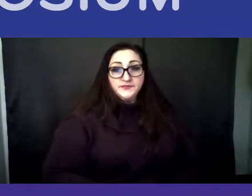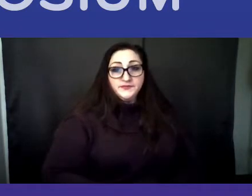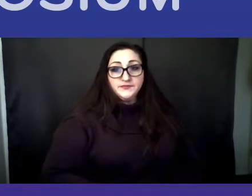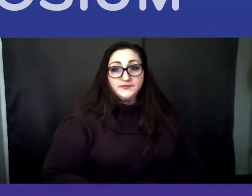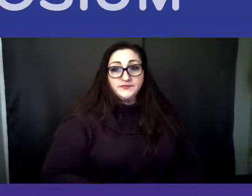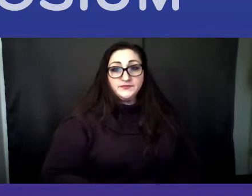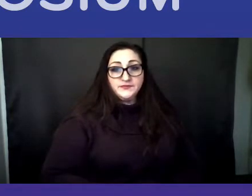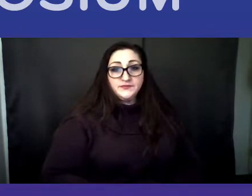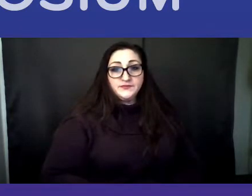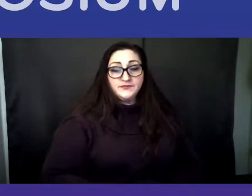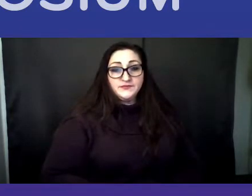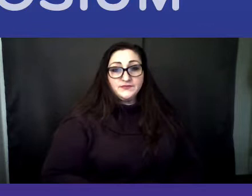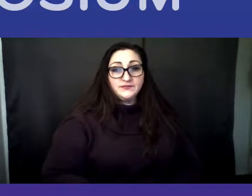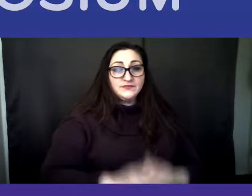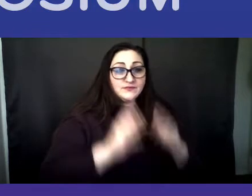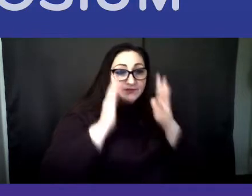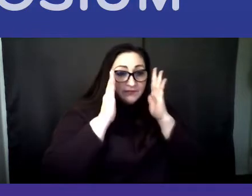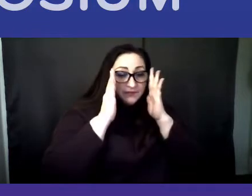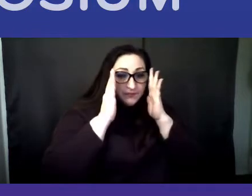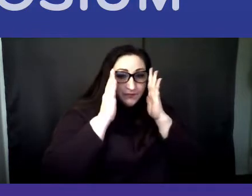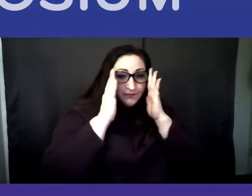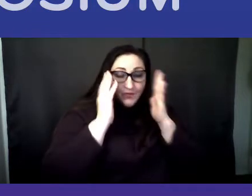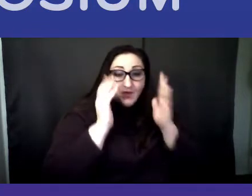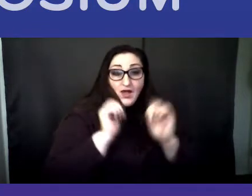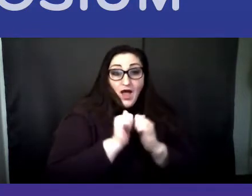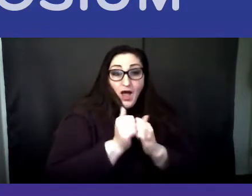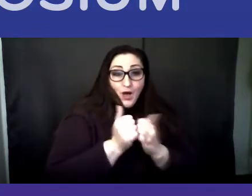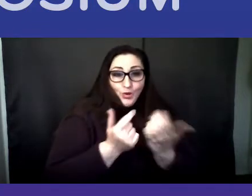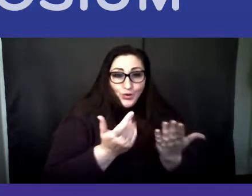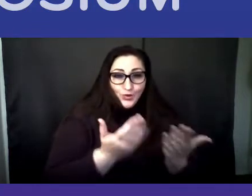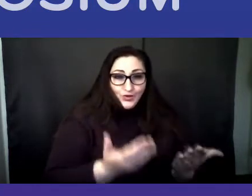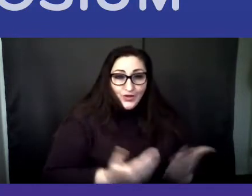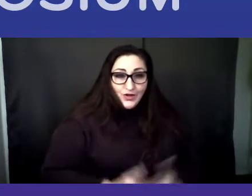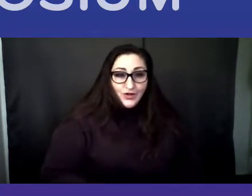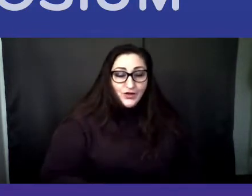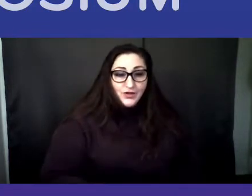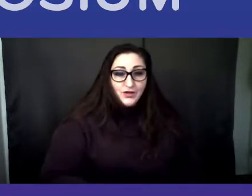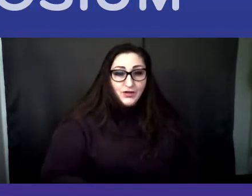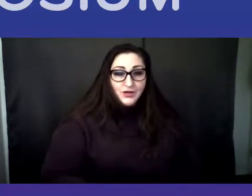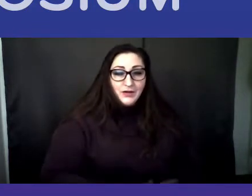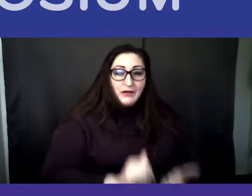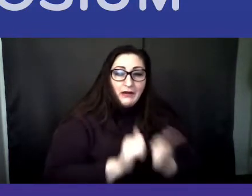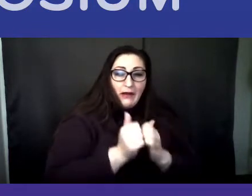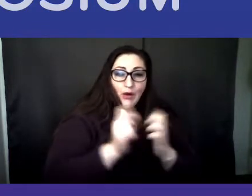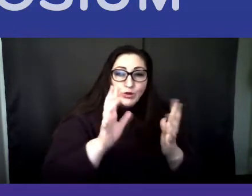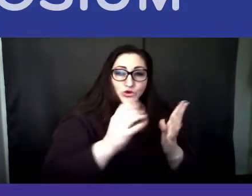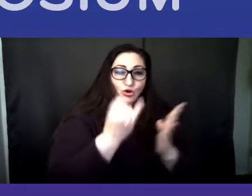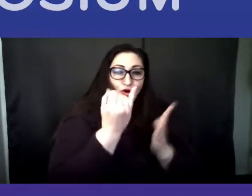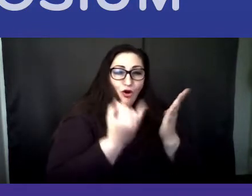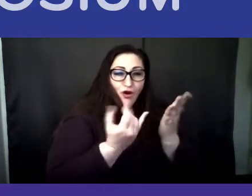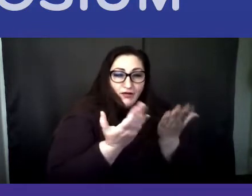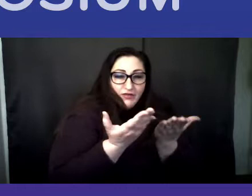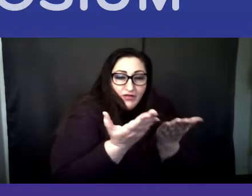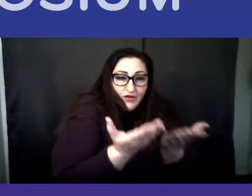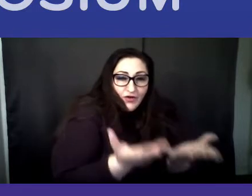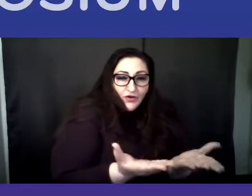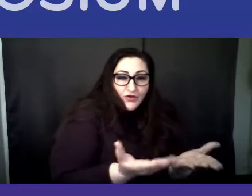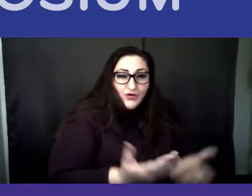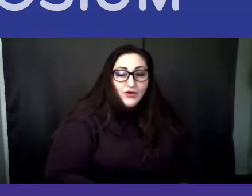How are you there? How is your art there?